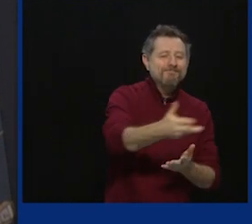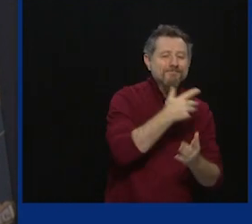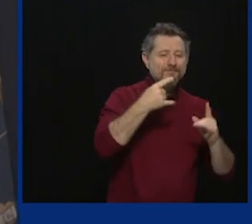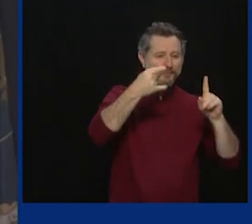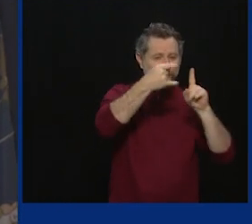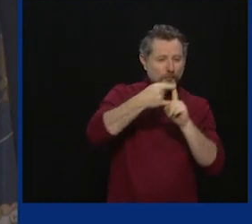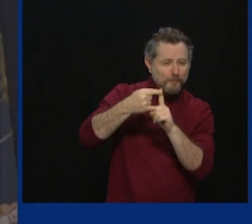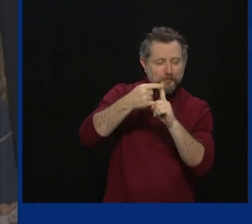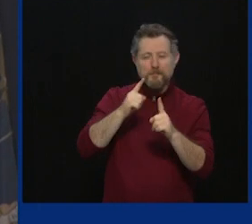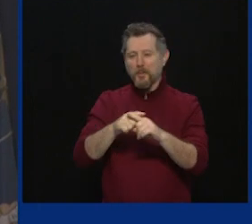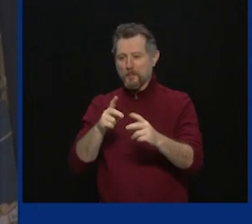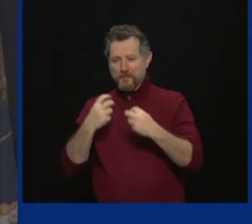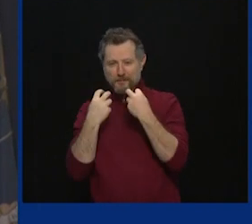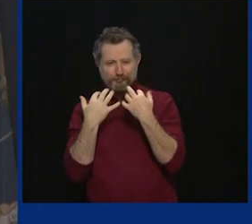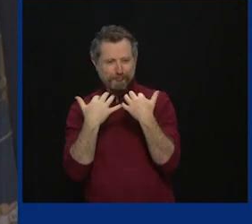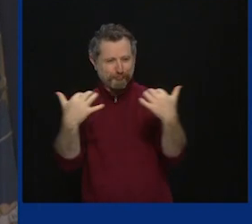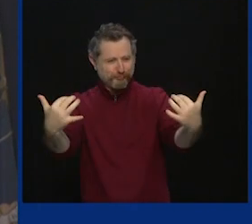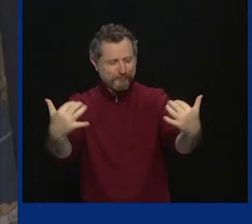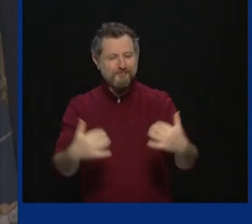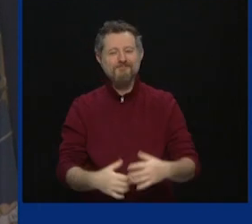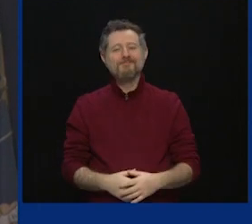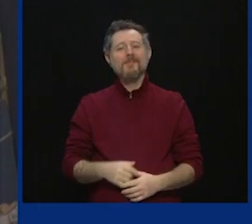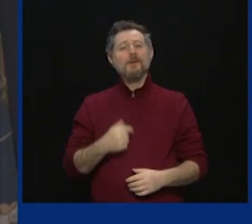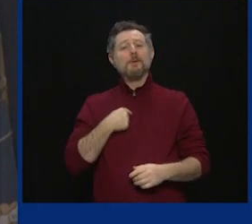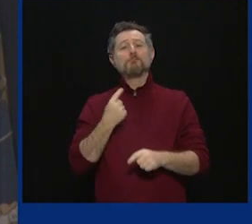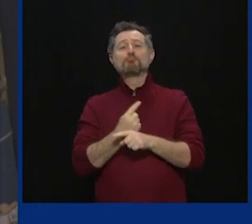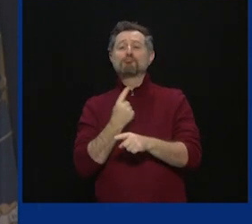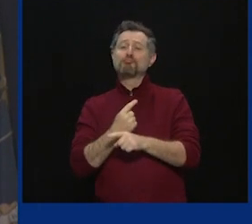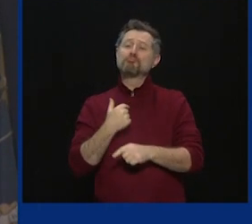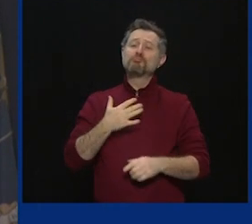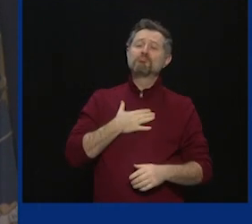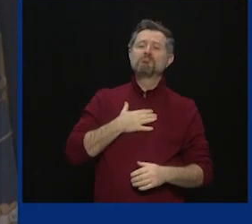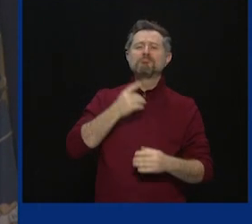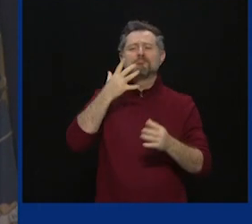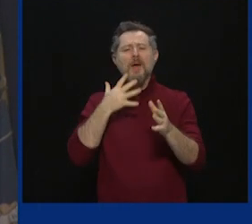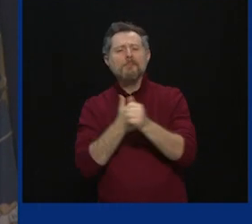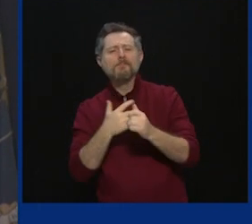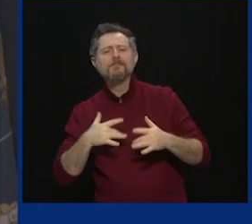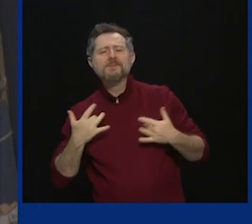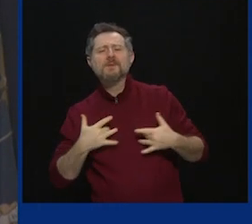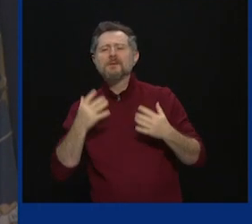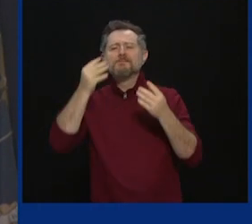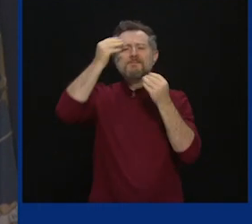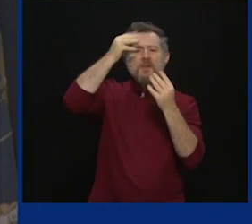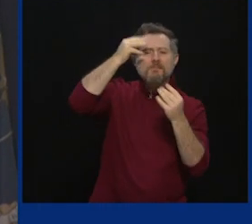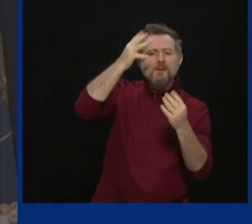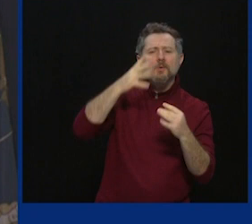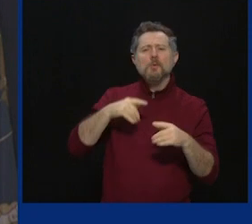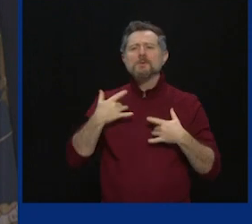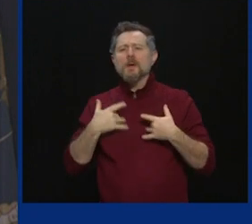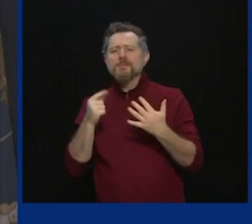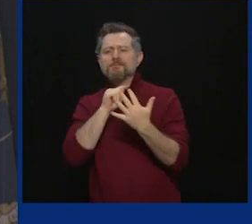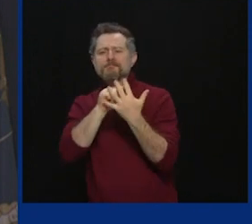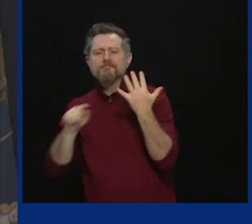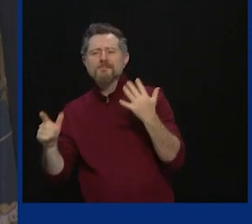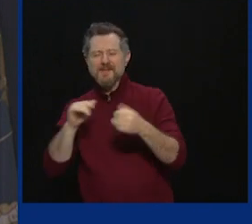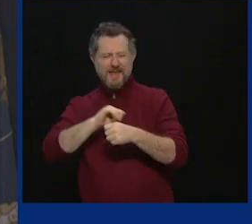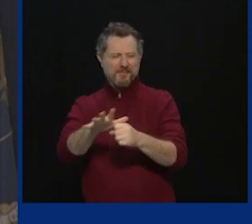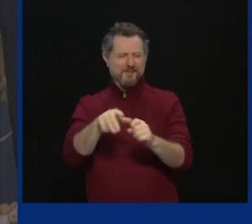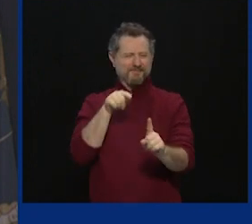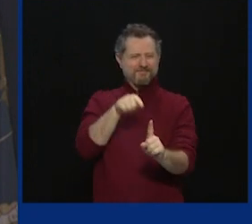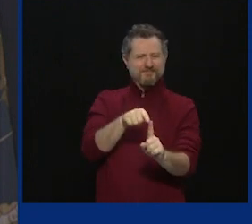regular update on the status of where New York State is with respect to dealing with this pandemic as well as our